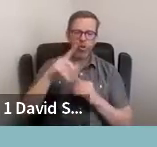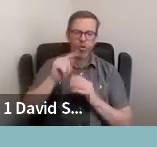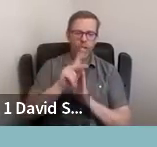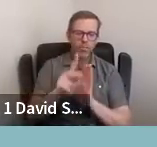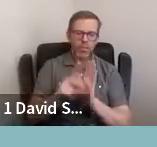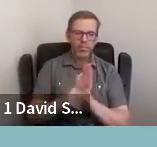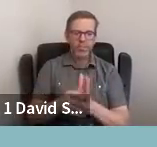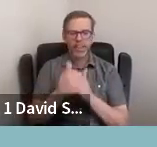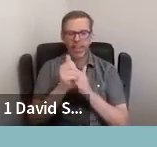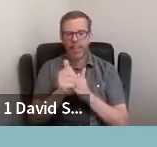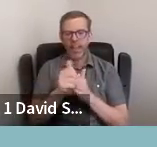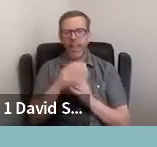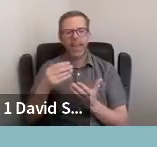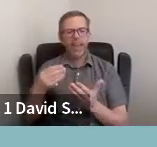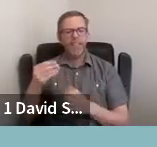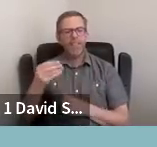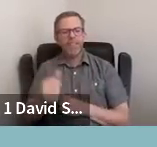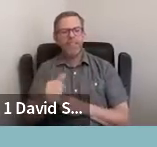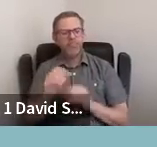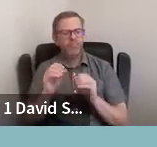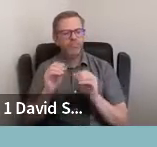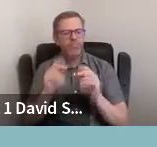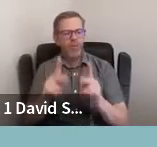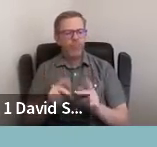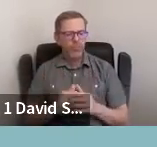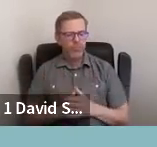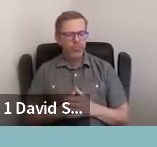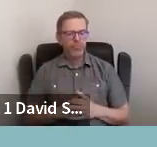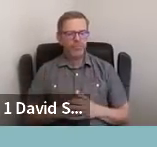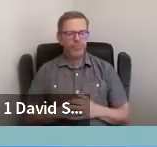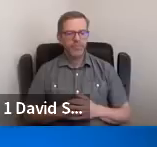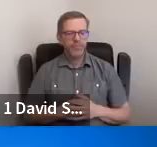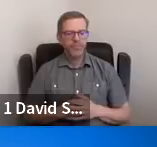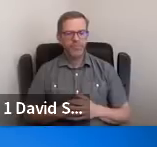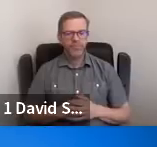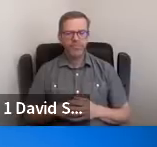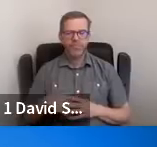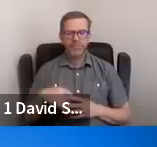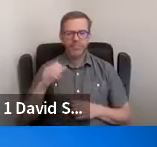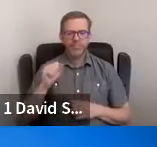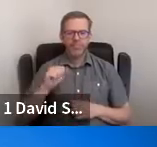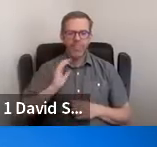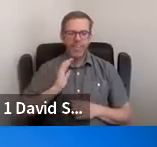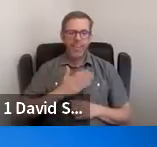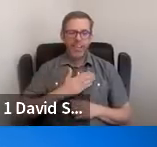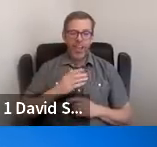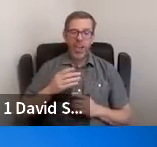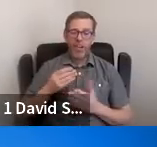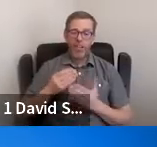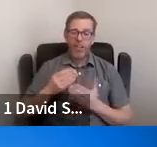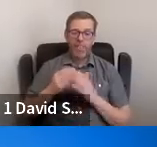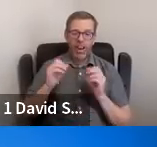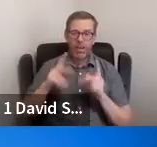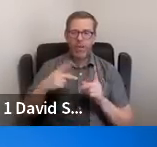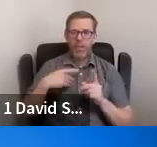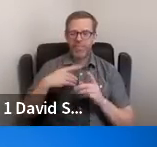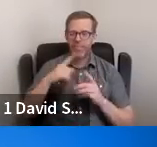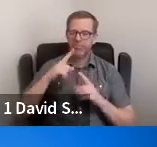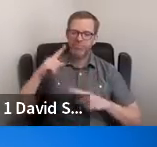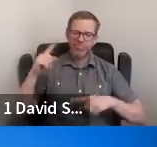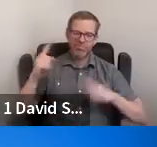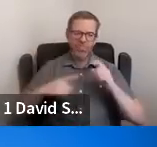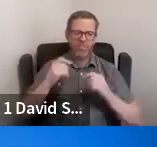policies, guidelines, and funding opportunities. Yeah, our funding opportunities cover a wide range of grant